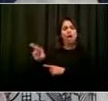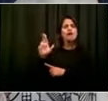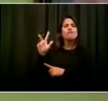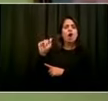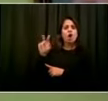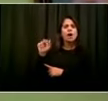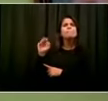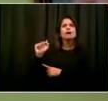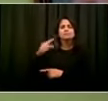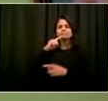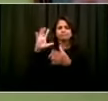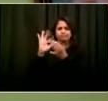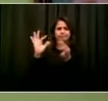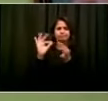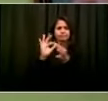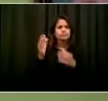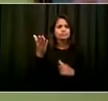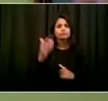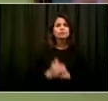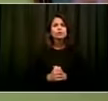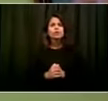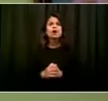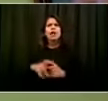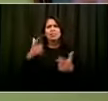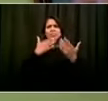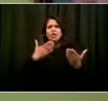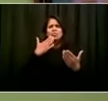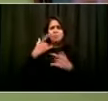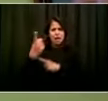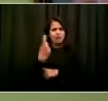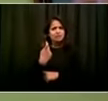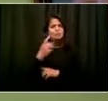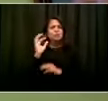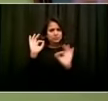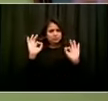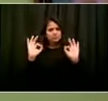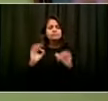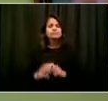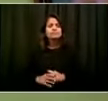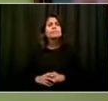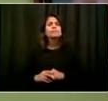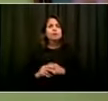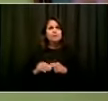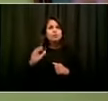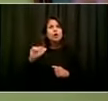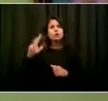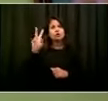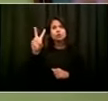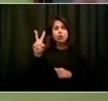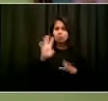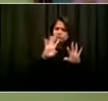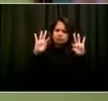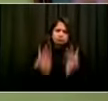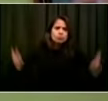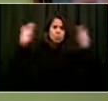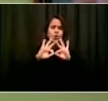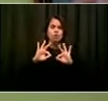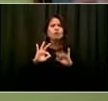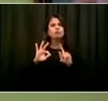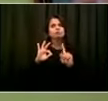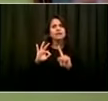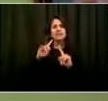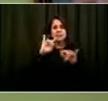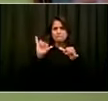you for the question. So there are, in fact, two important measures. One is the number of cases that are occurring in